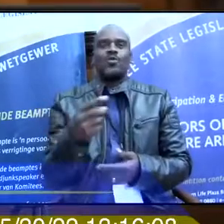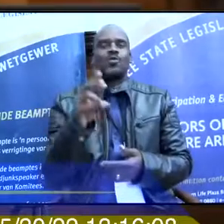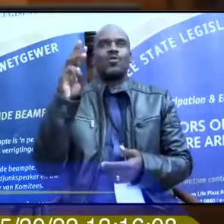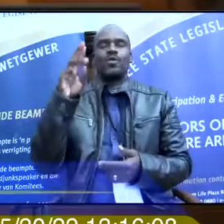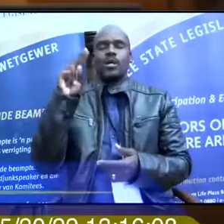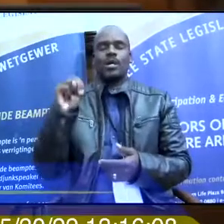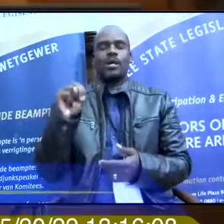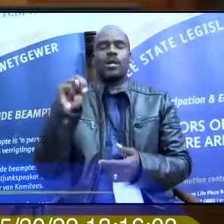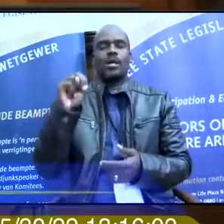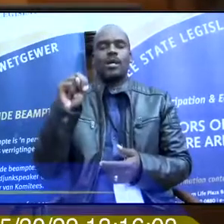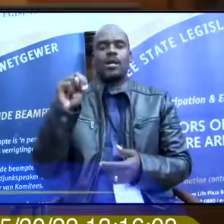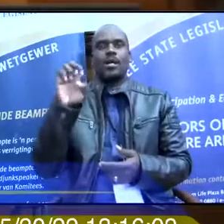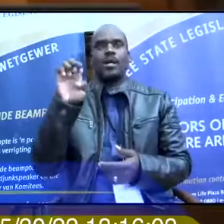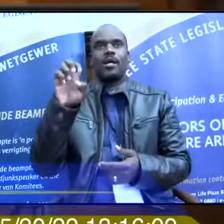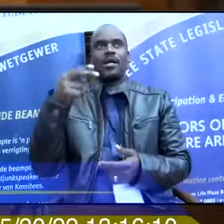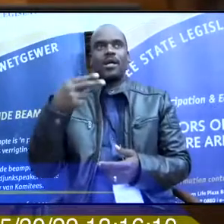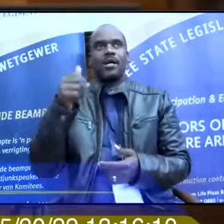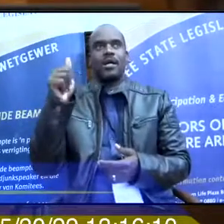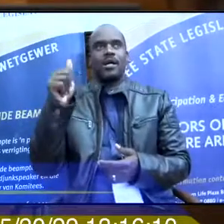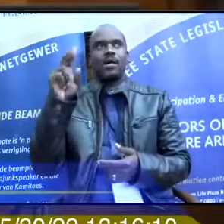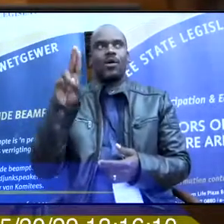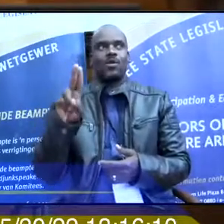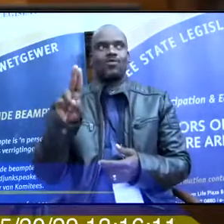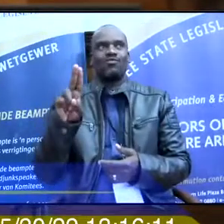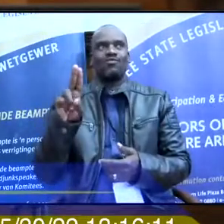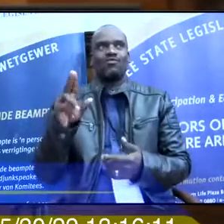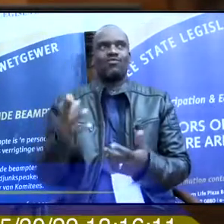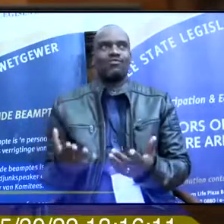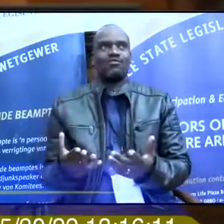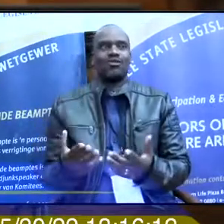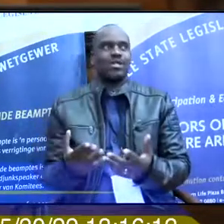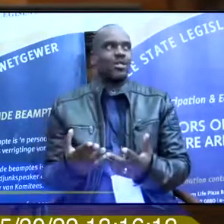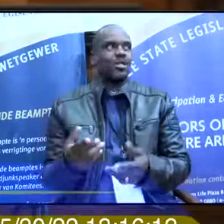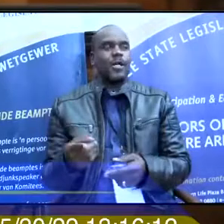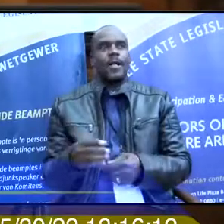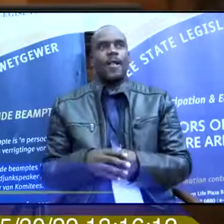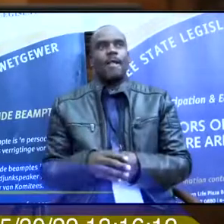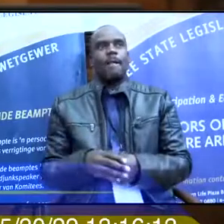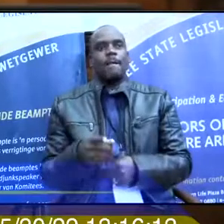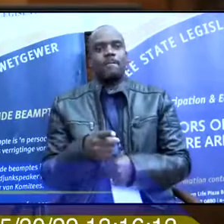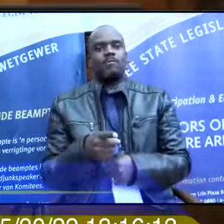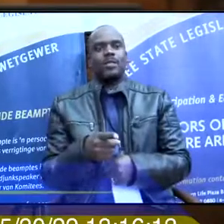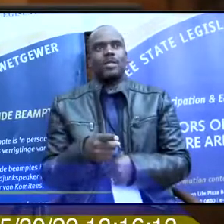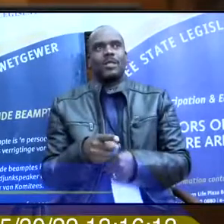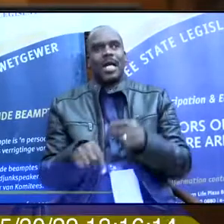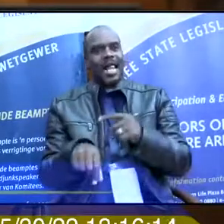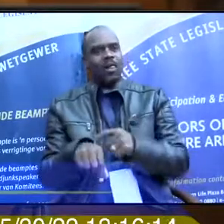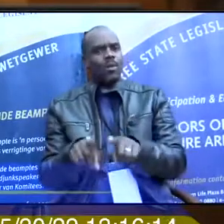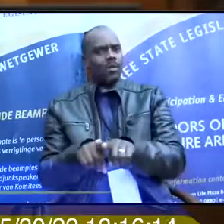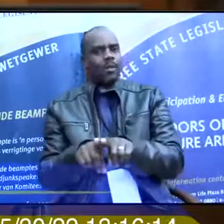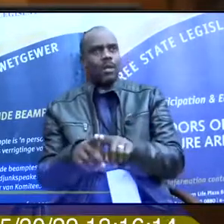safety in the workplace so i'll not touch into that just to save time